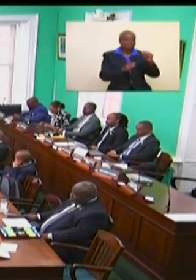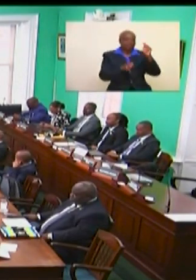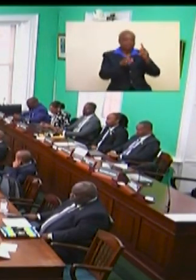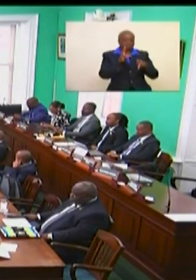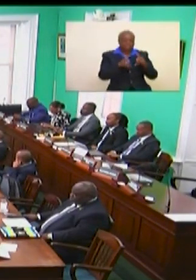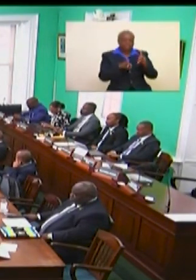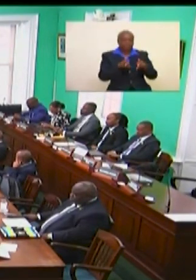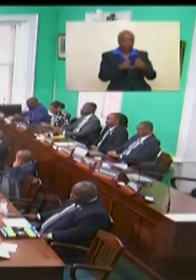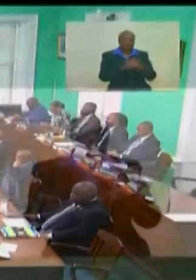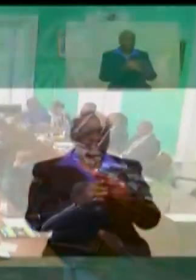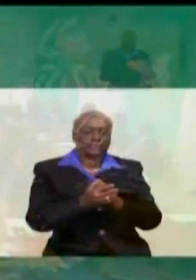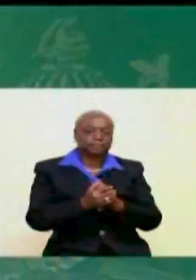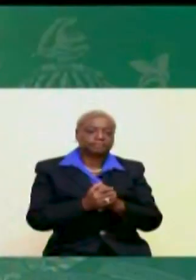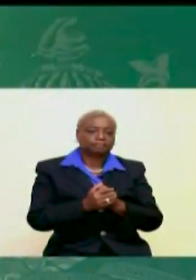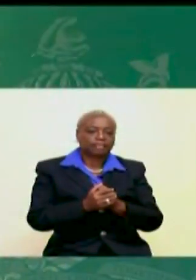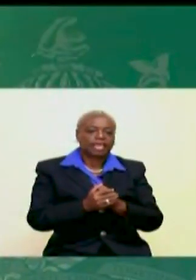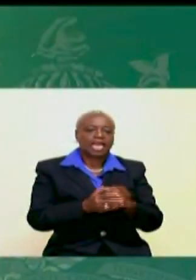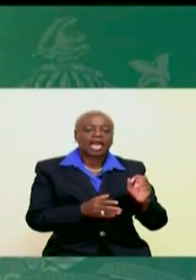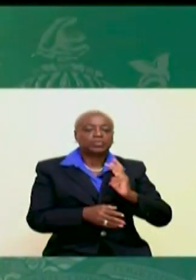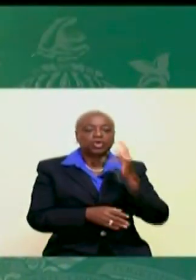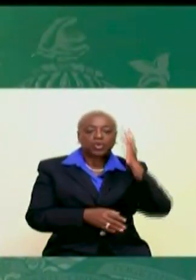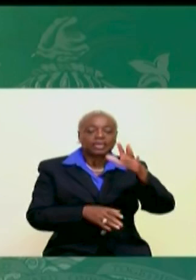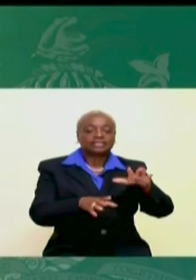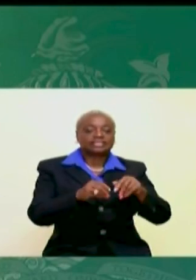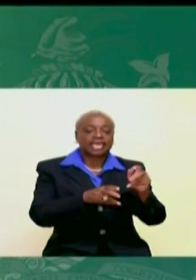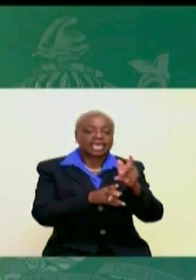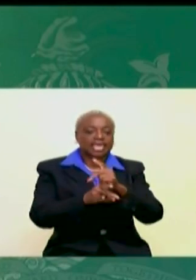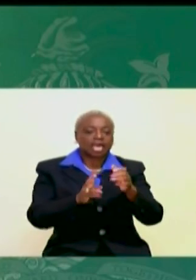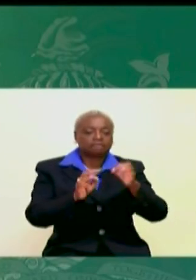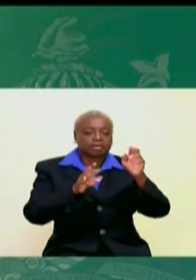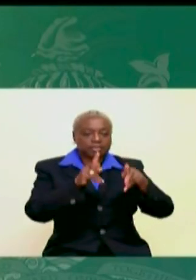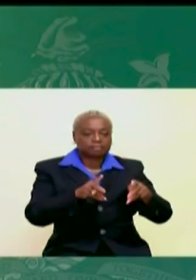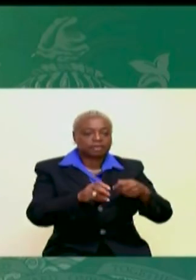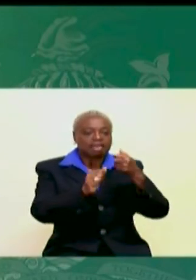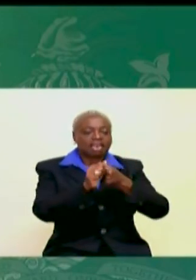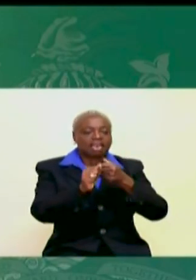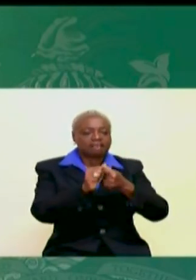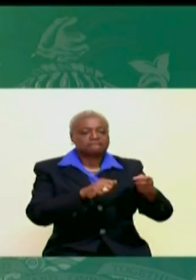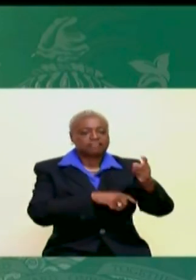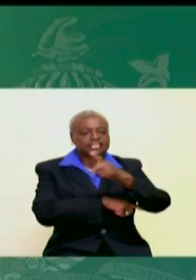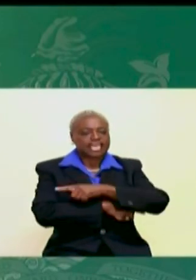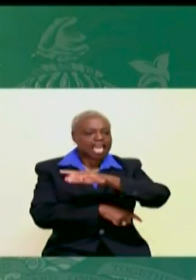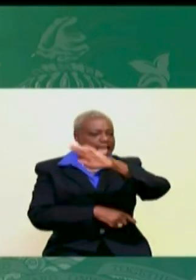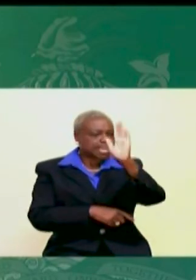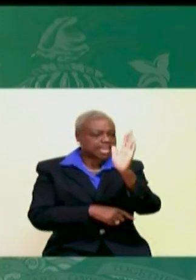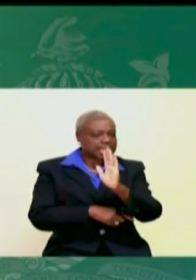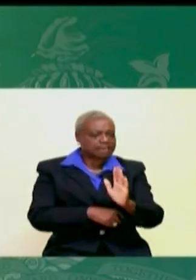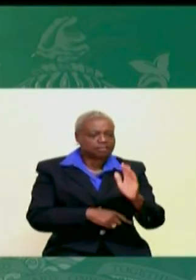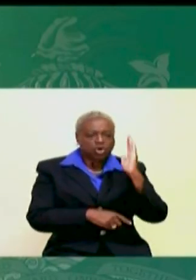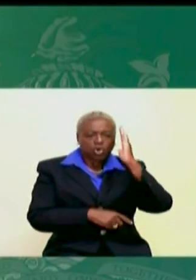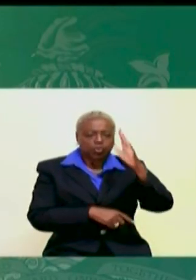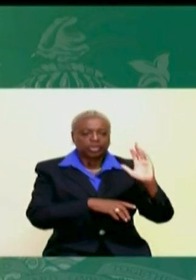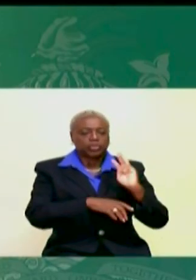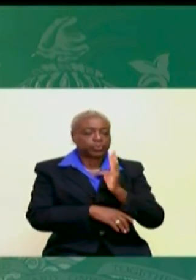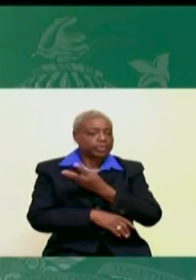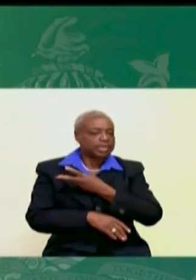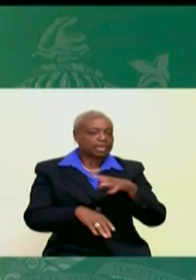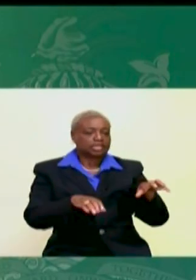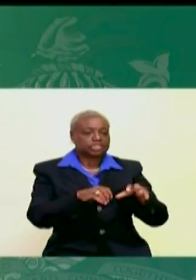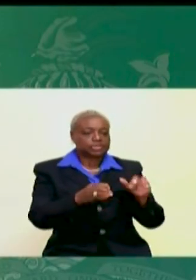We take care of the people. Working for the people. And we can take care of the people every day. And never will we do that. Never will we do that.